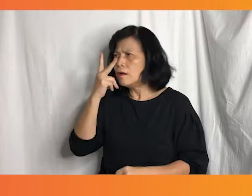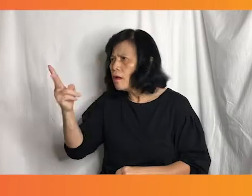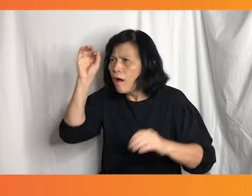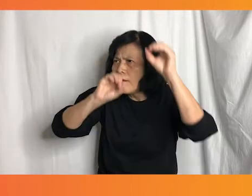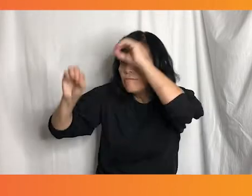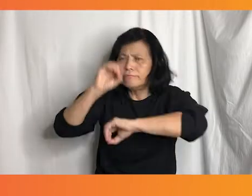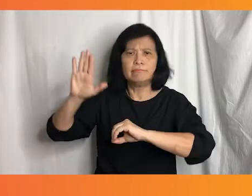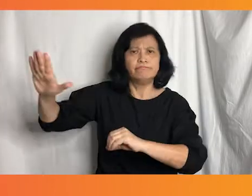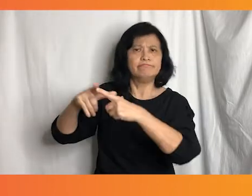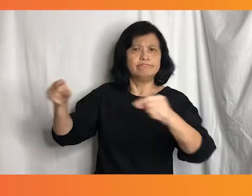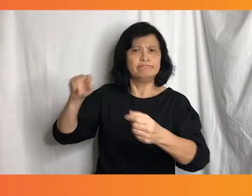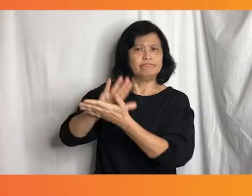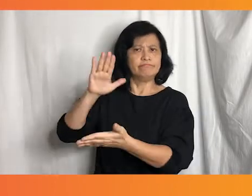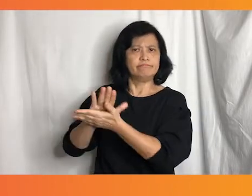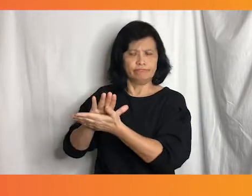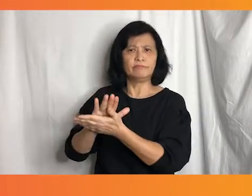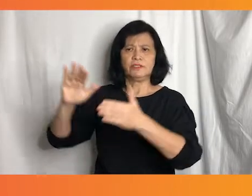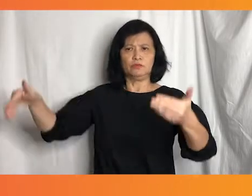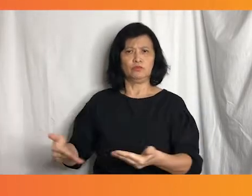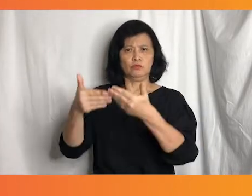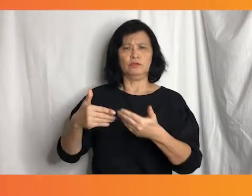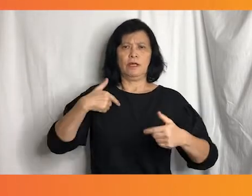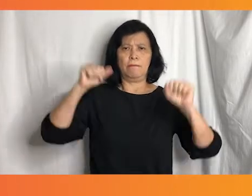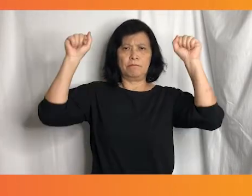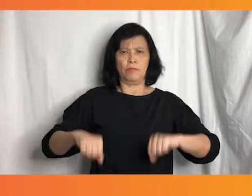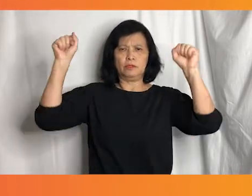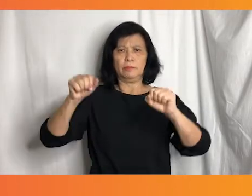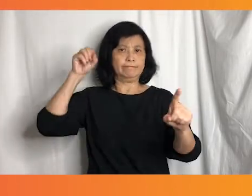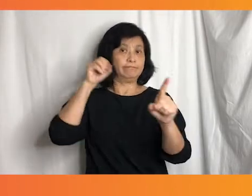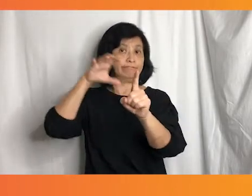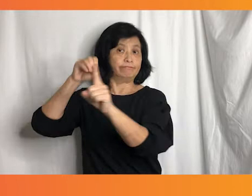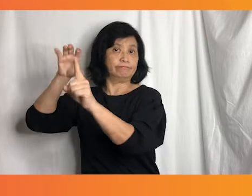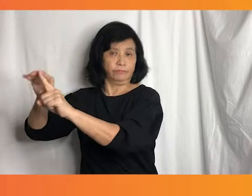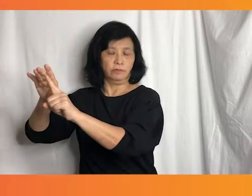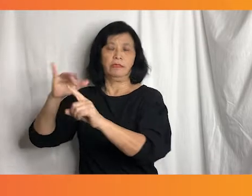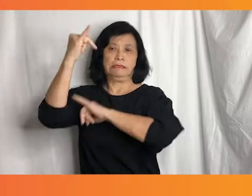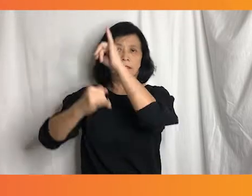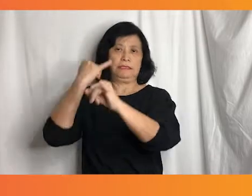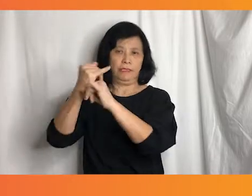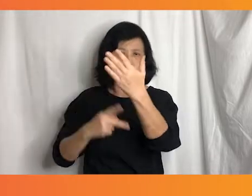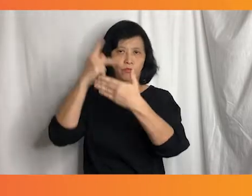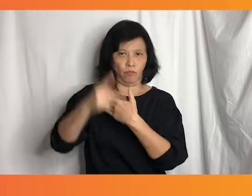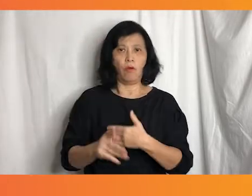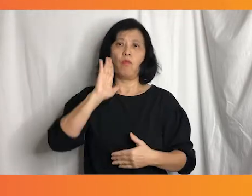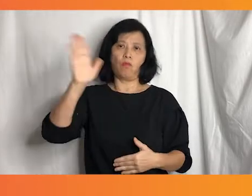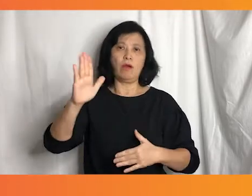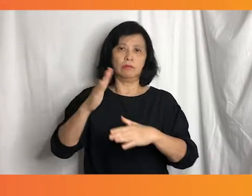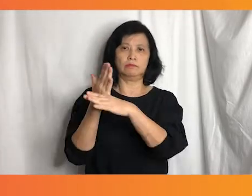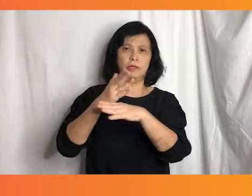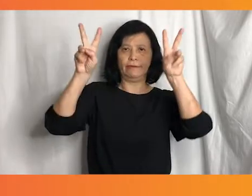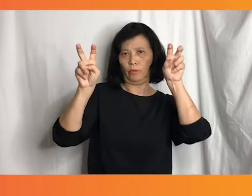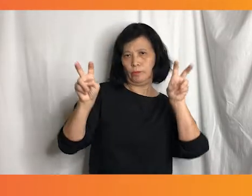were taught in Japanese schools under the I'mPOSSIBLE Overseas Exposure Program. These are the topics that I will be sharing with you